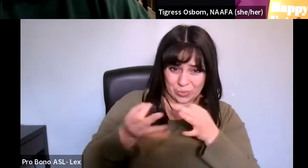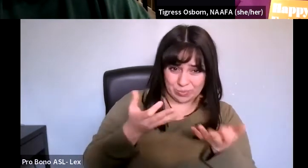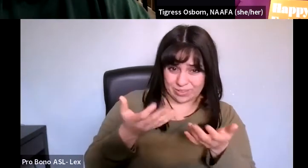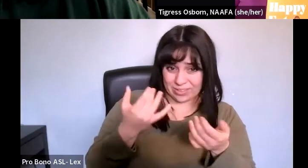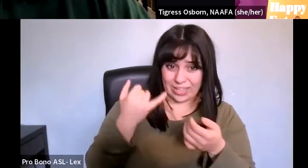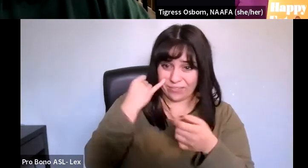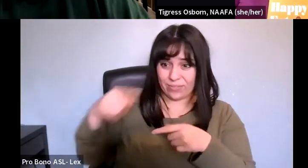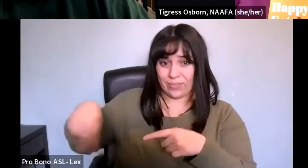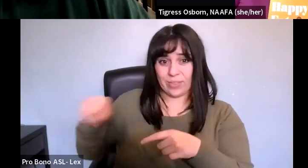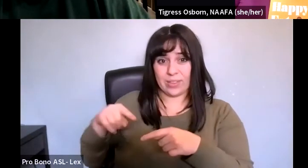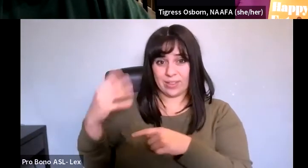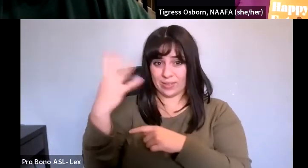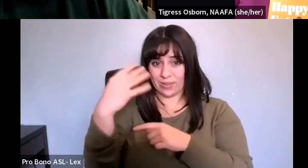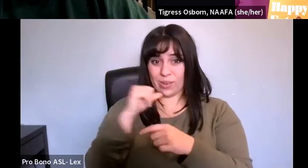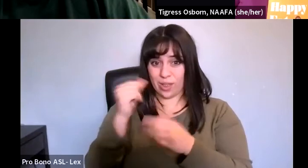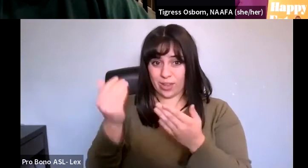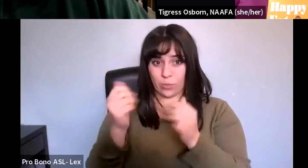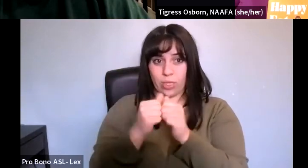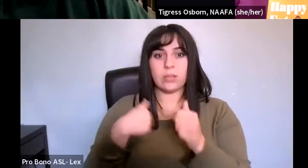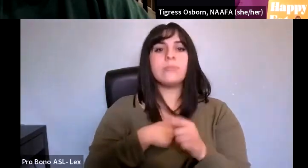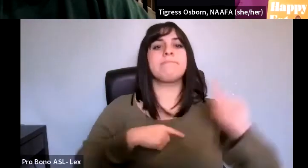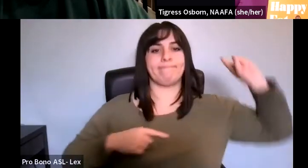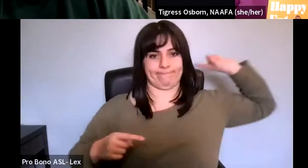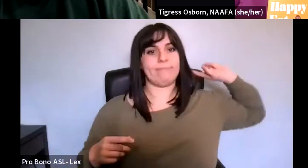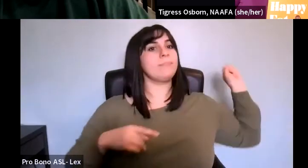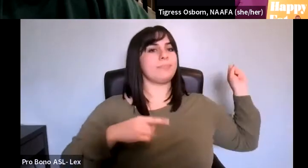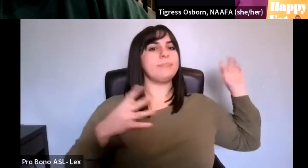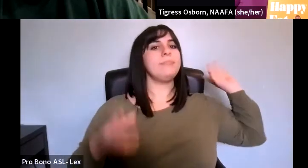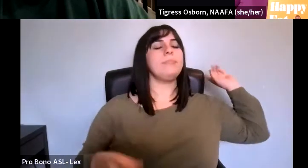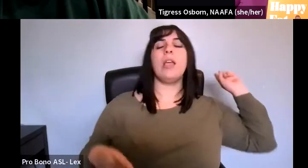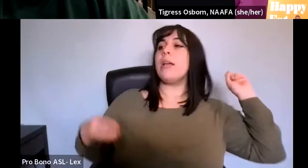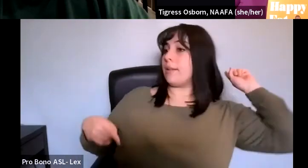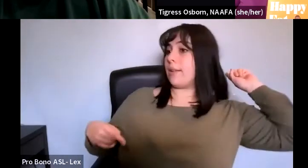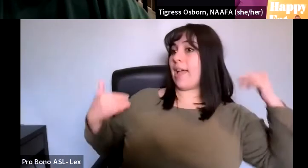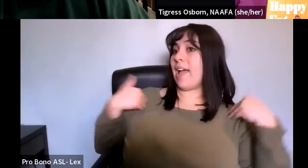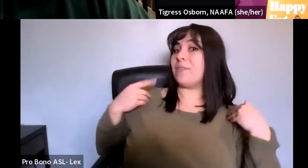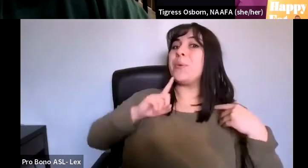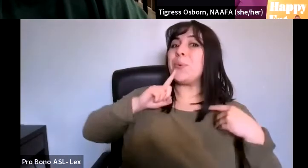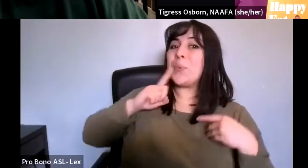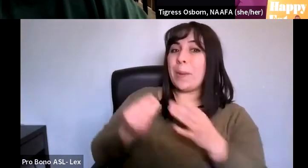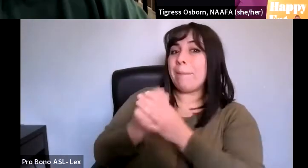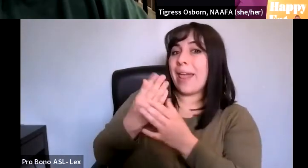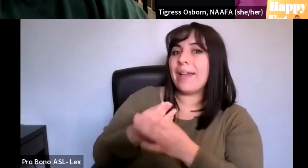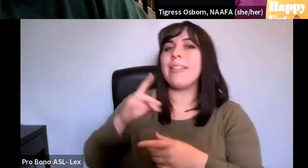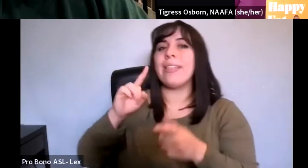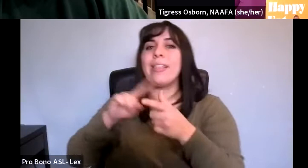here with us visually? In my background, we have a real plant and we have a fake plant. And then we have